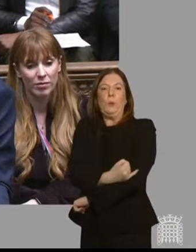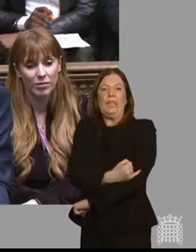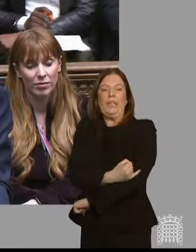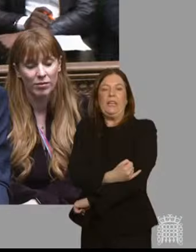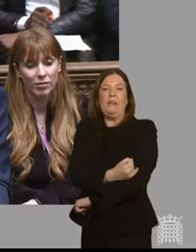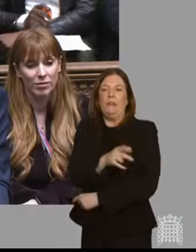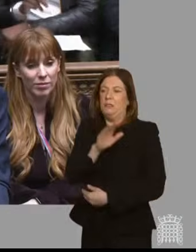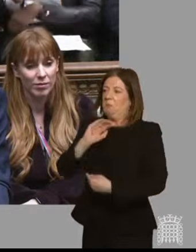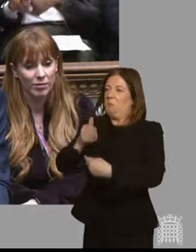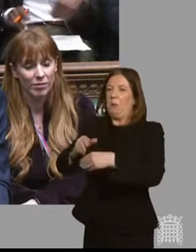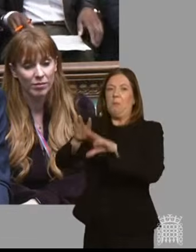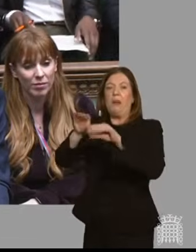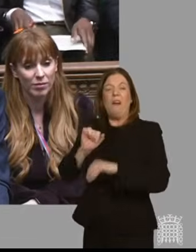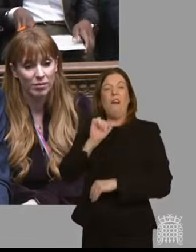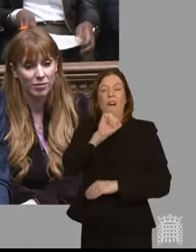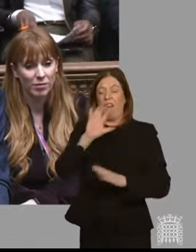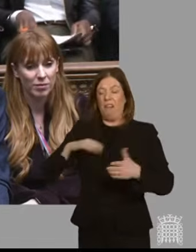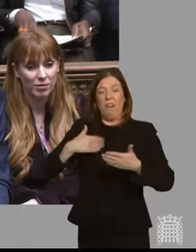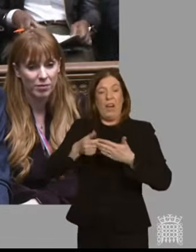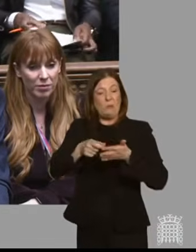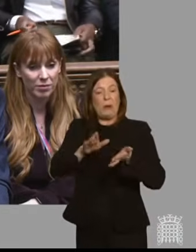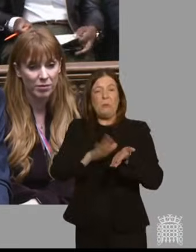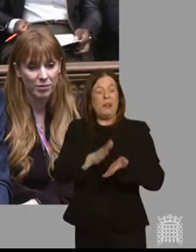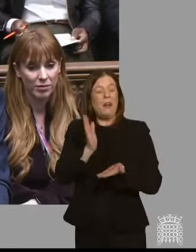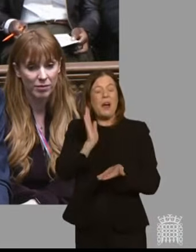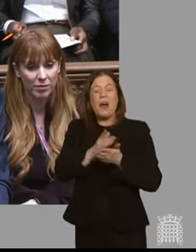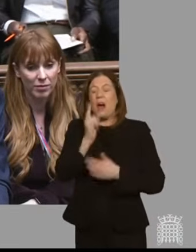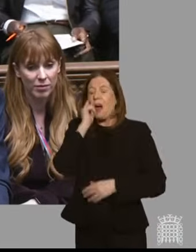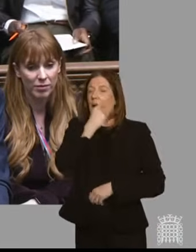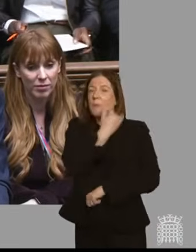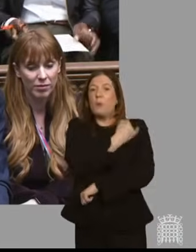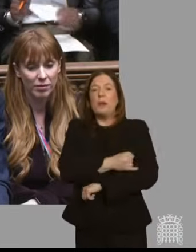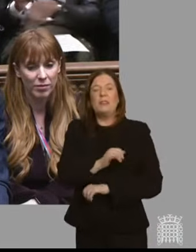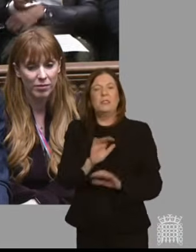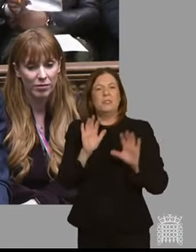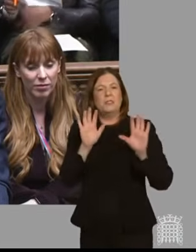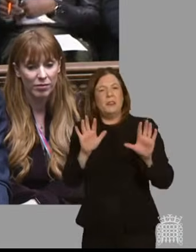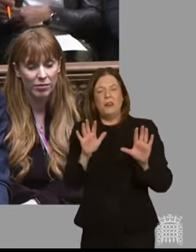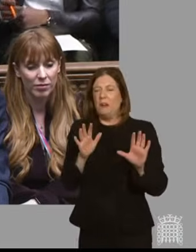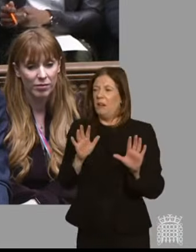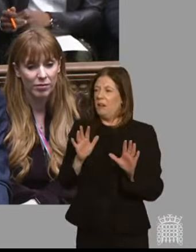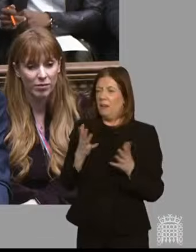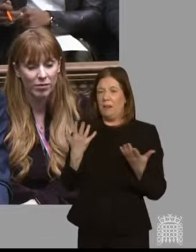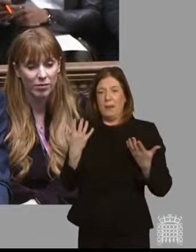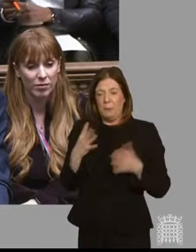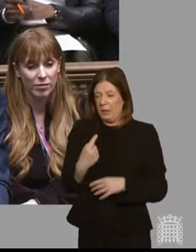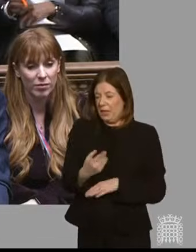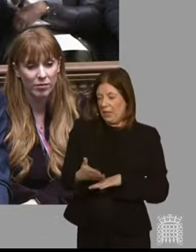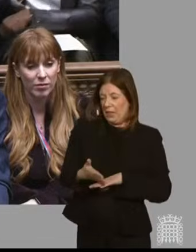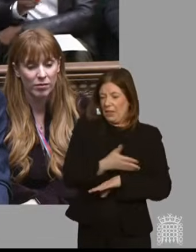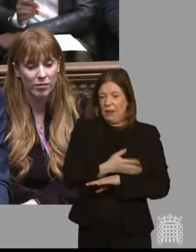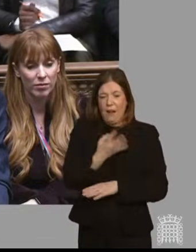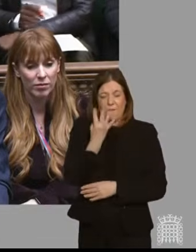they refuse to accept any blame for the ruin of the last 14 years, you do wonder who they think has been